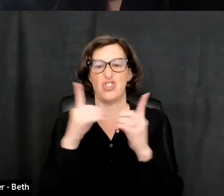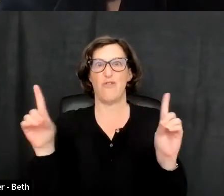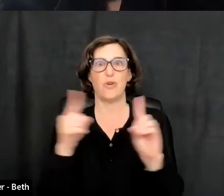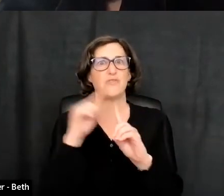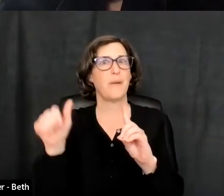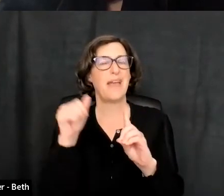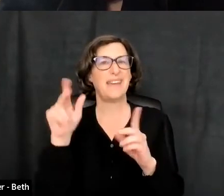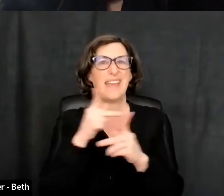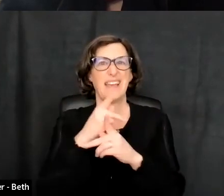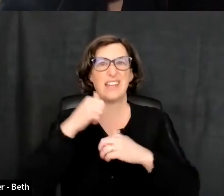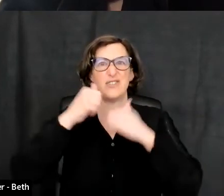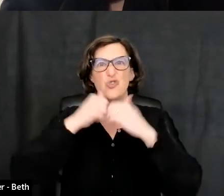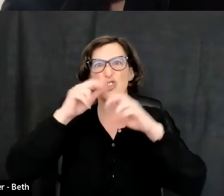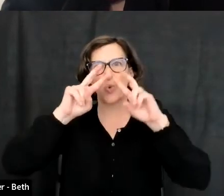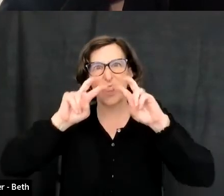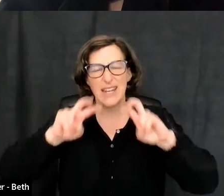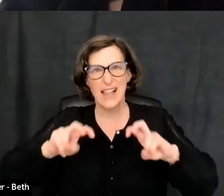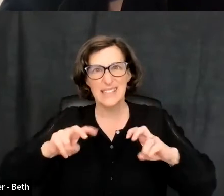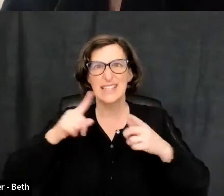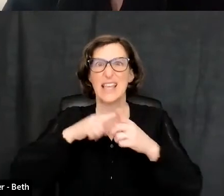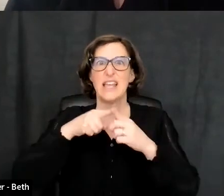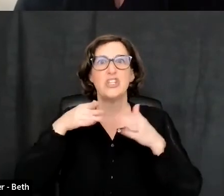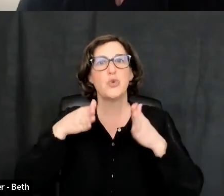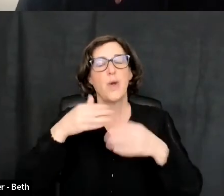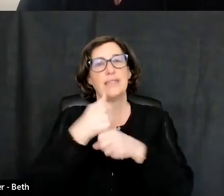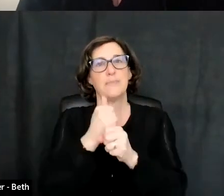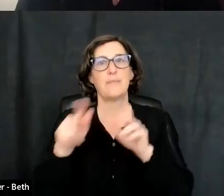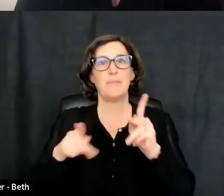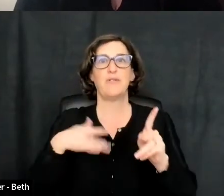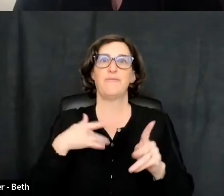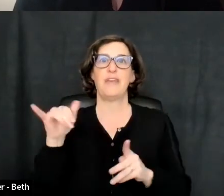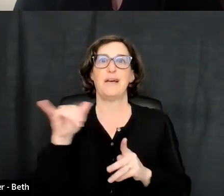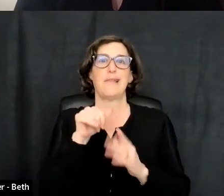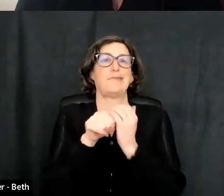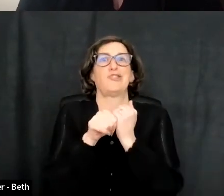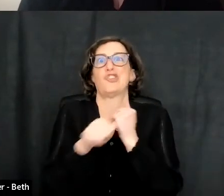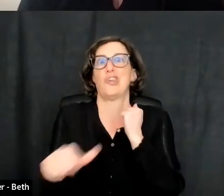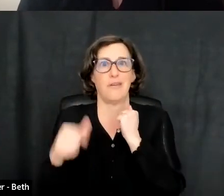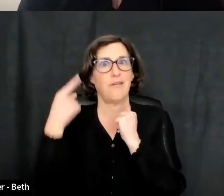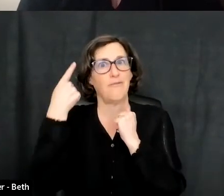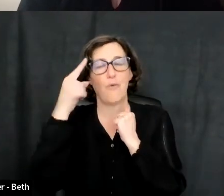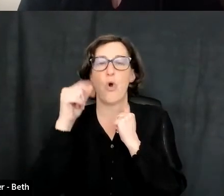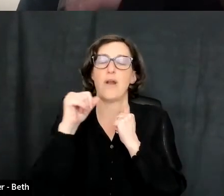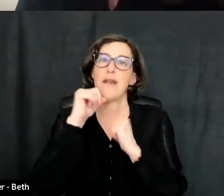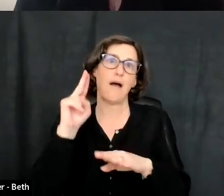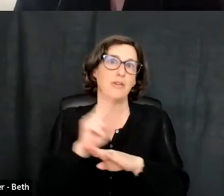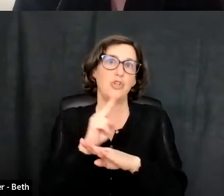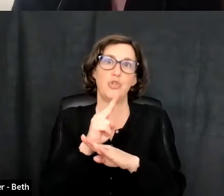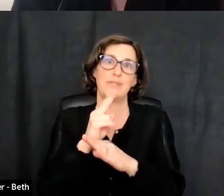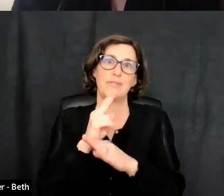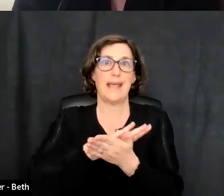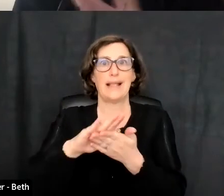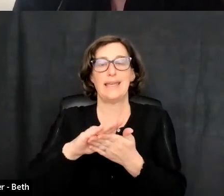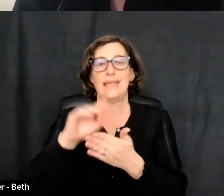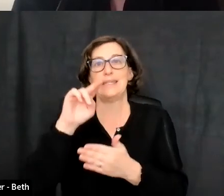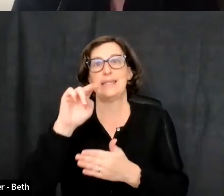like, structural analysis, then it's just a way to make people feel like shit for, you know, not using clean needles when those